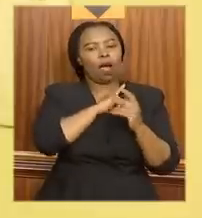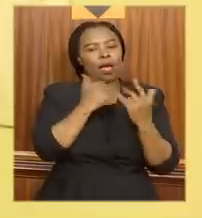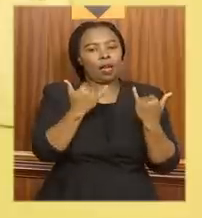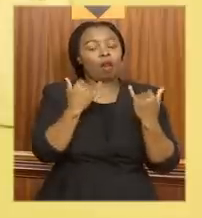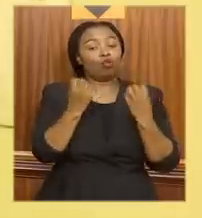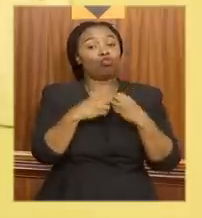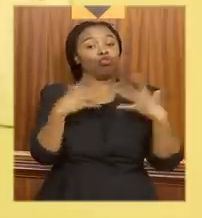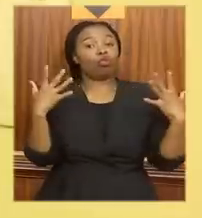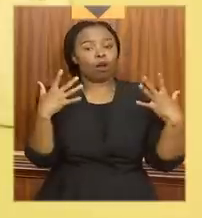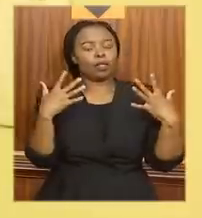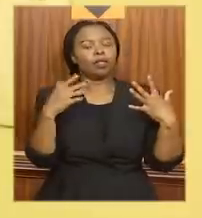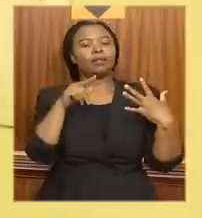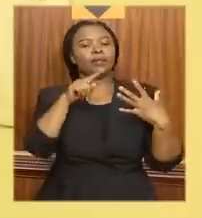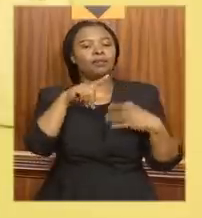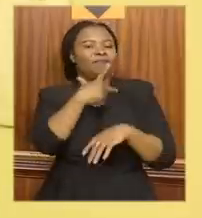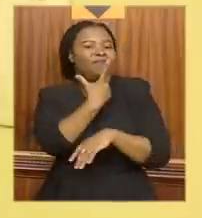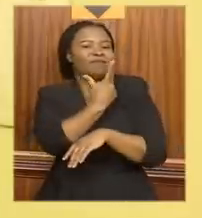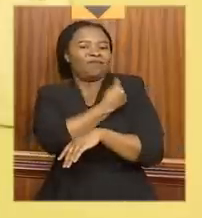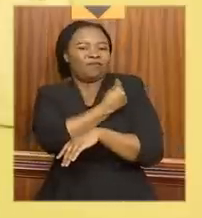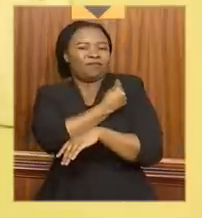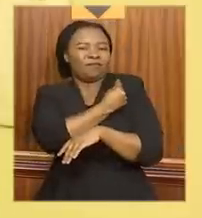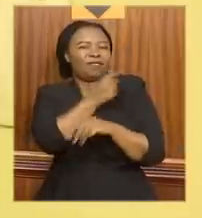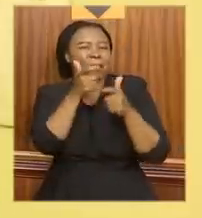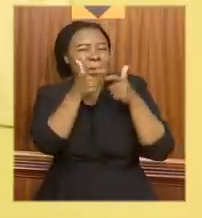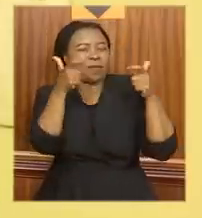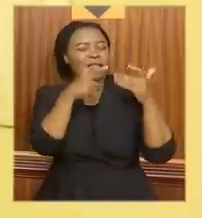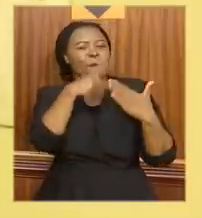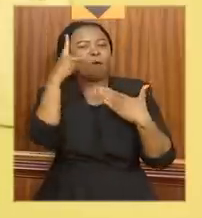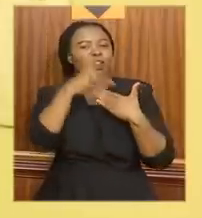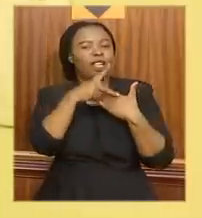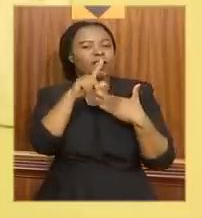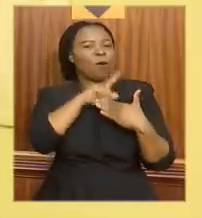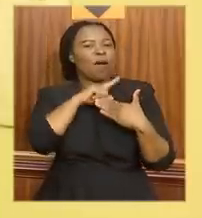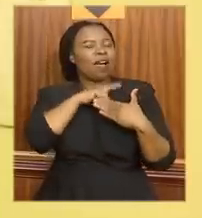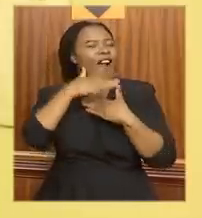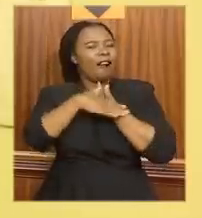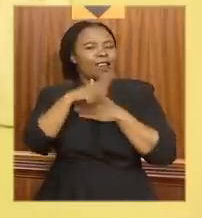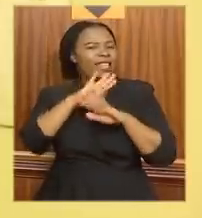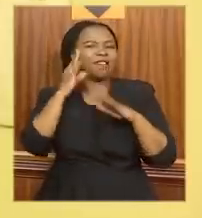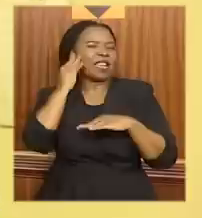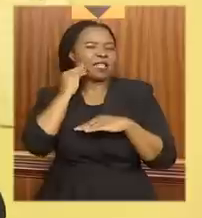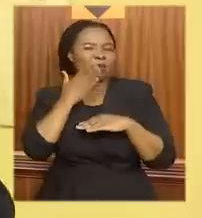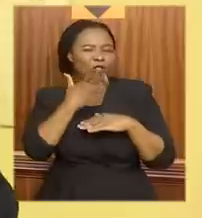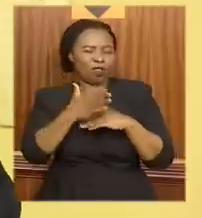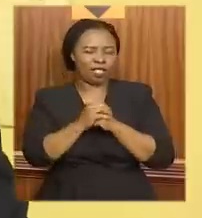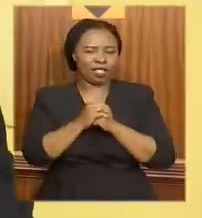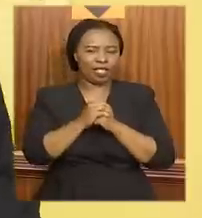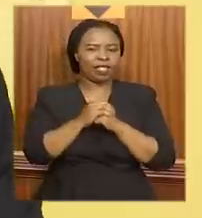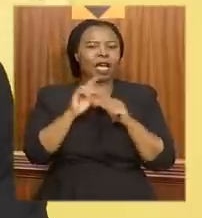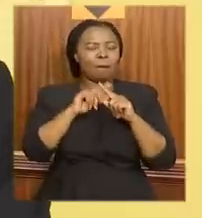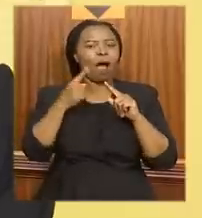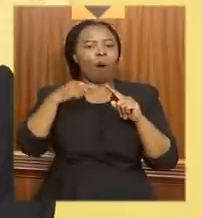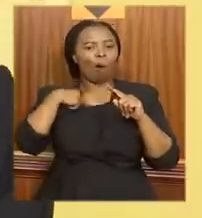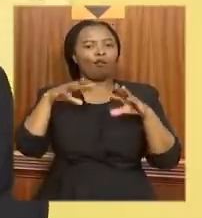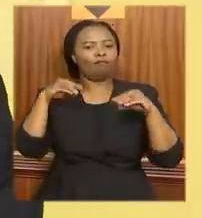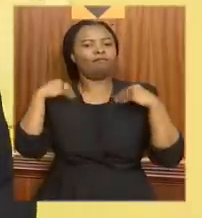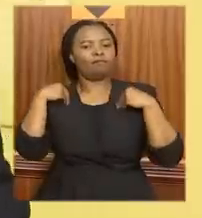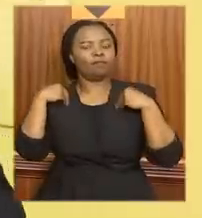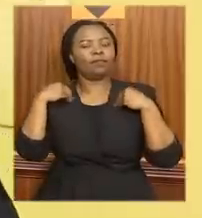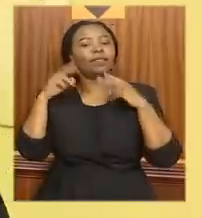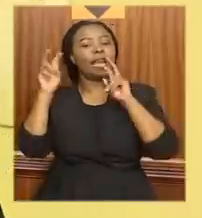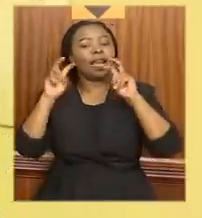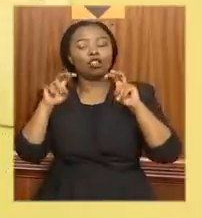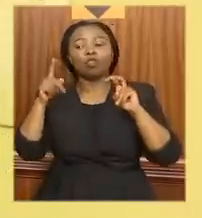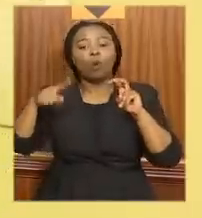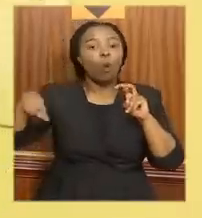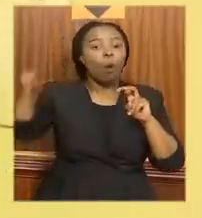of vaccinations our country had ever been through. So we will harness all this energy and